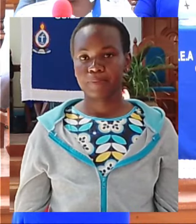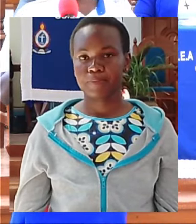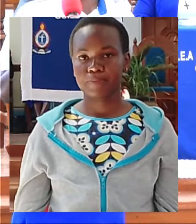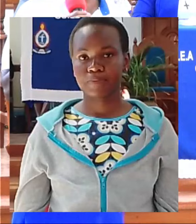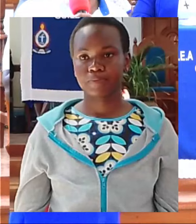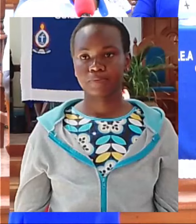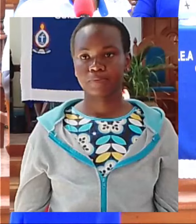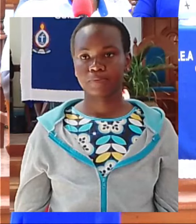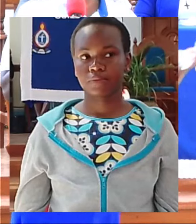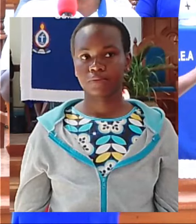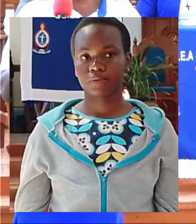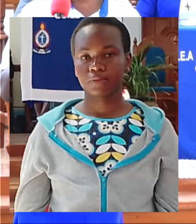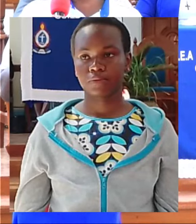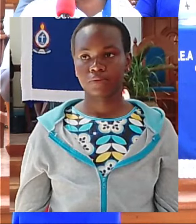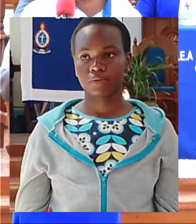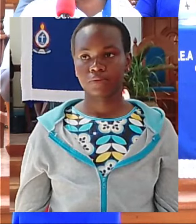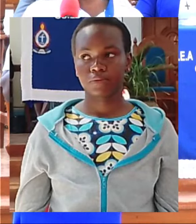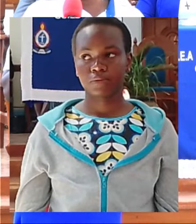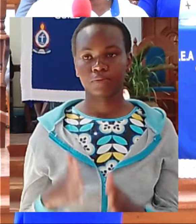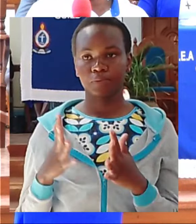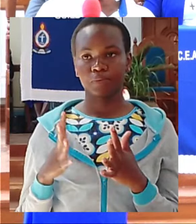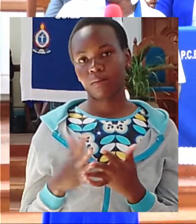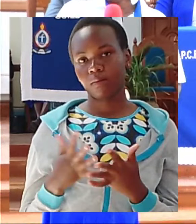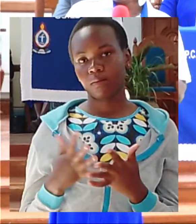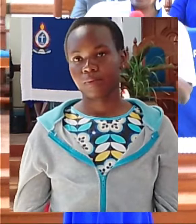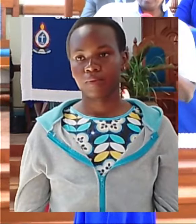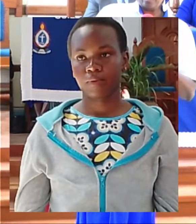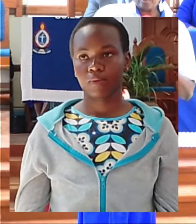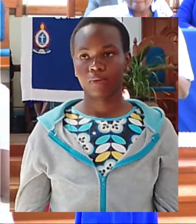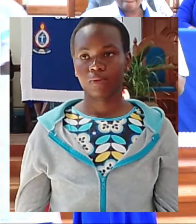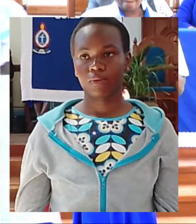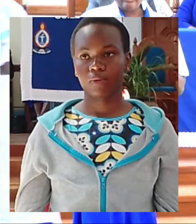up. Thank you so much. A clap for her as she comes. Thank you.